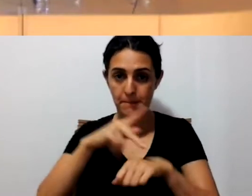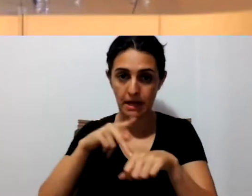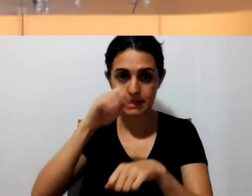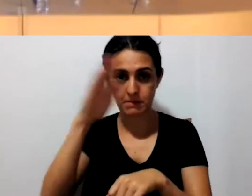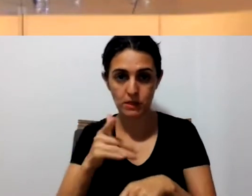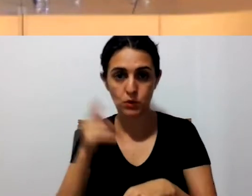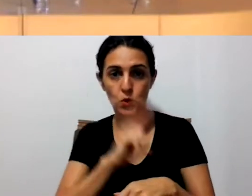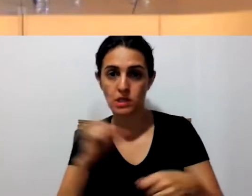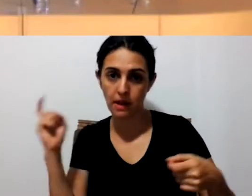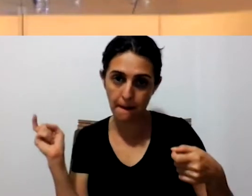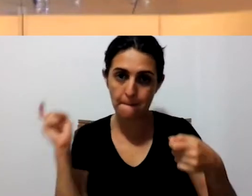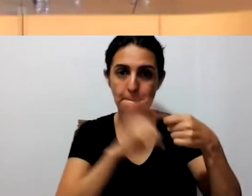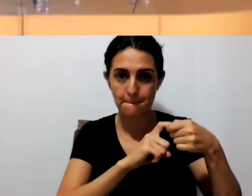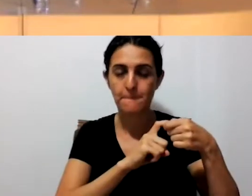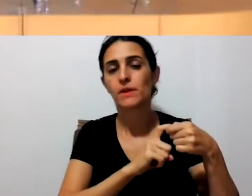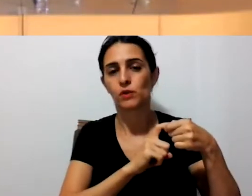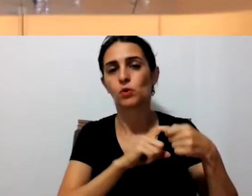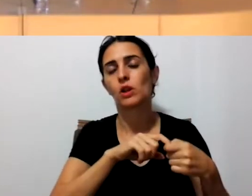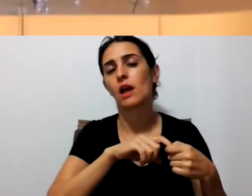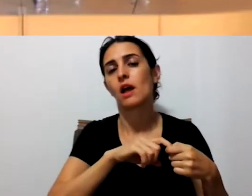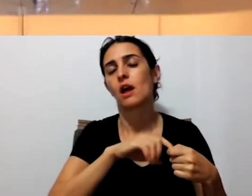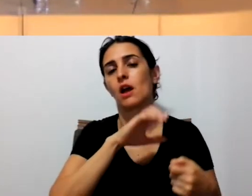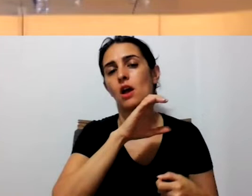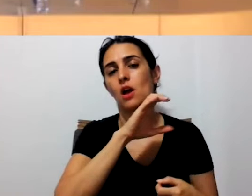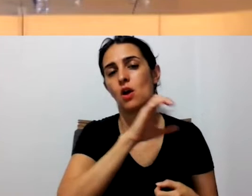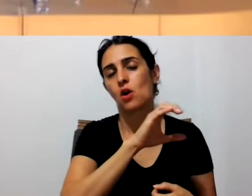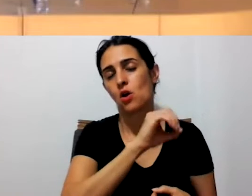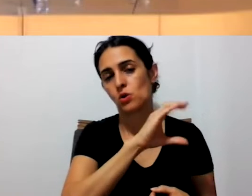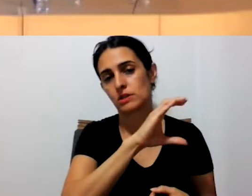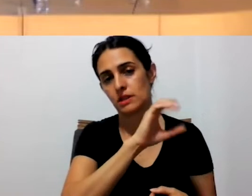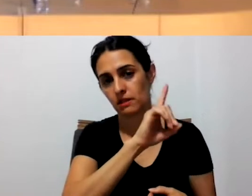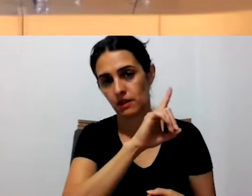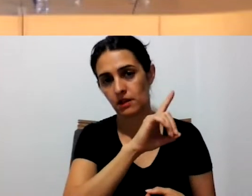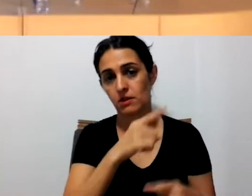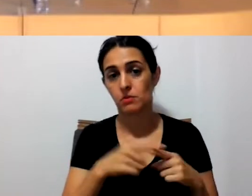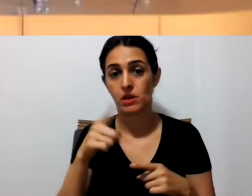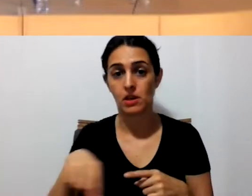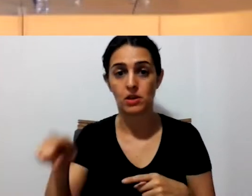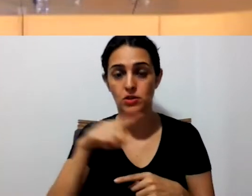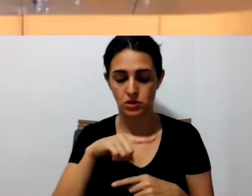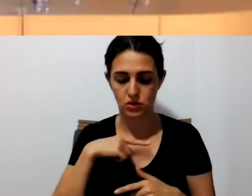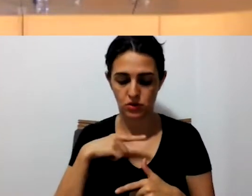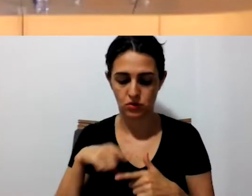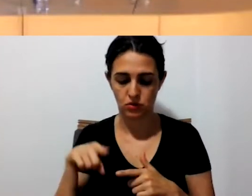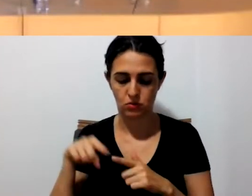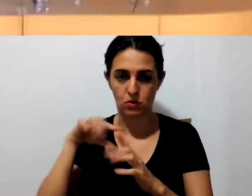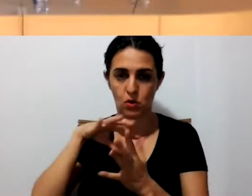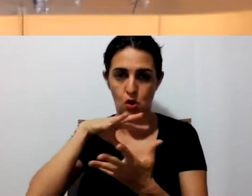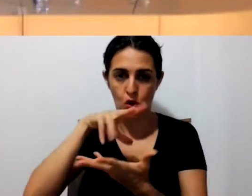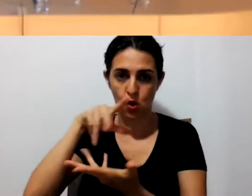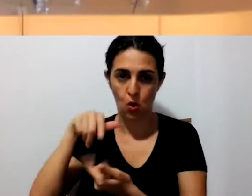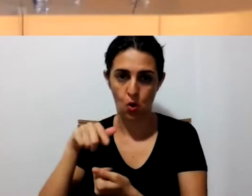positive insights for Brazil. For example, Brazil has just adhered to the OECD Codes